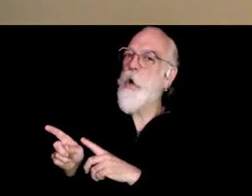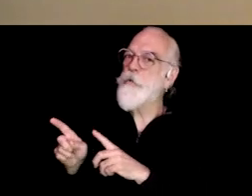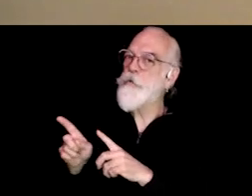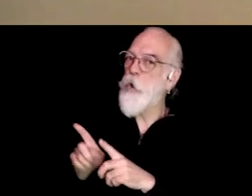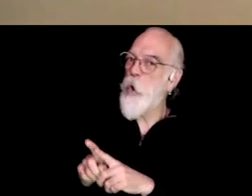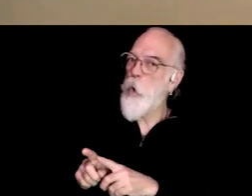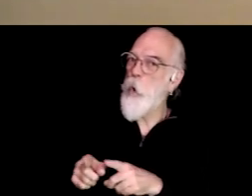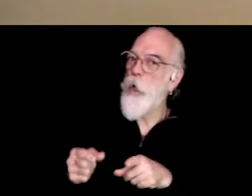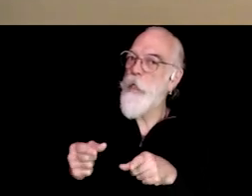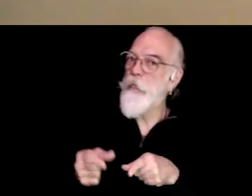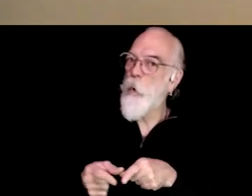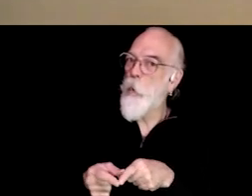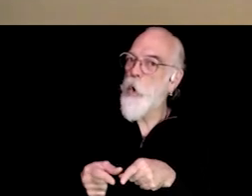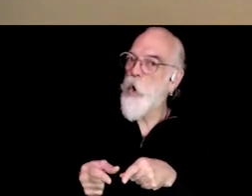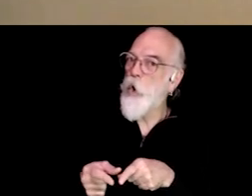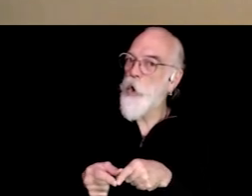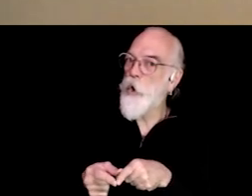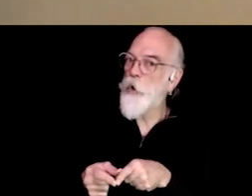Also,